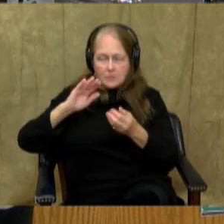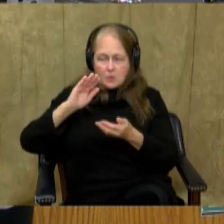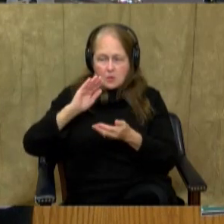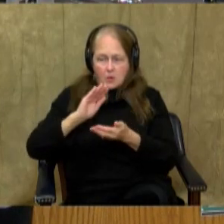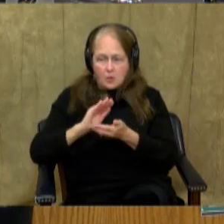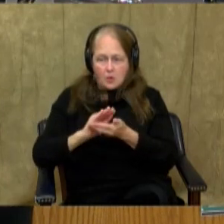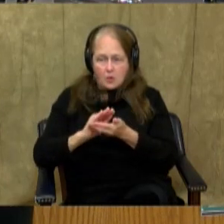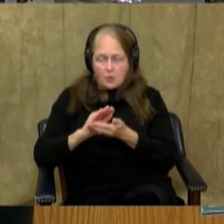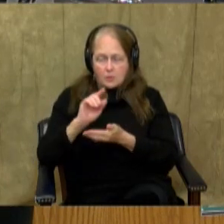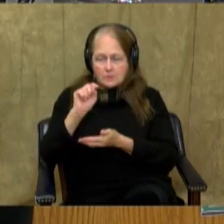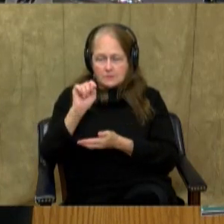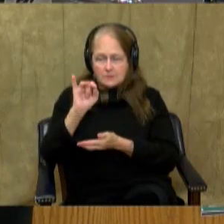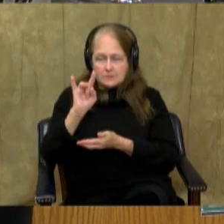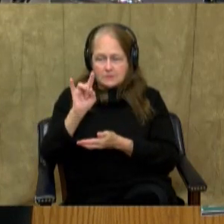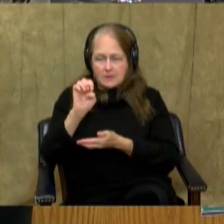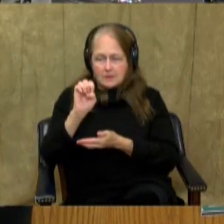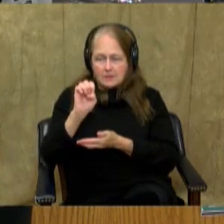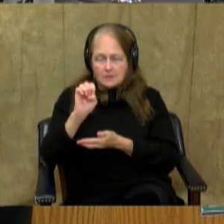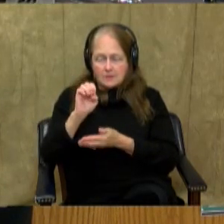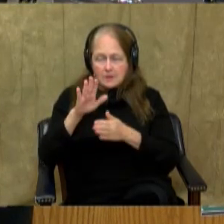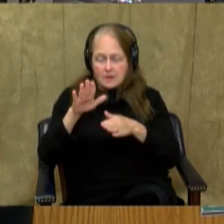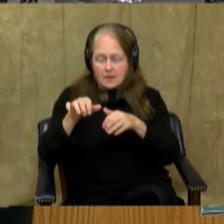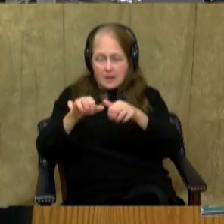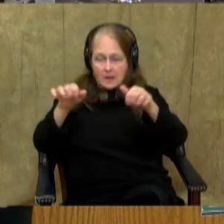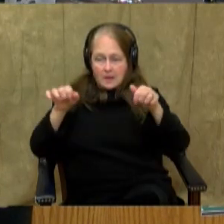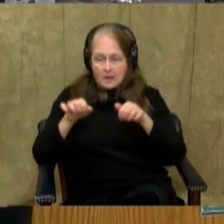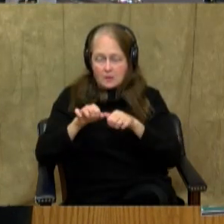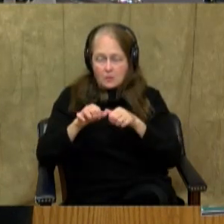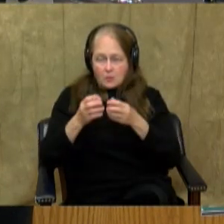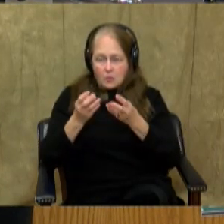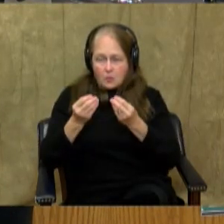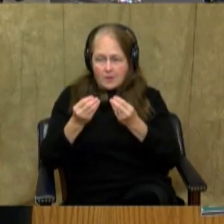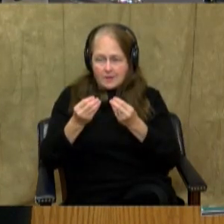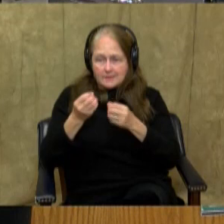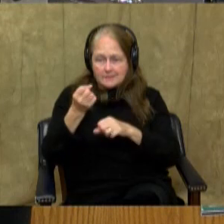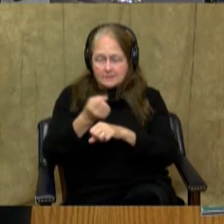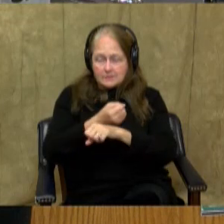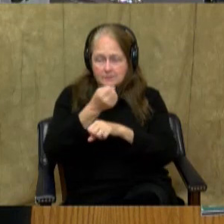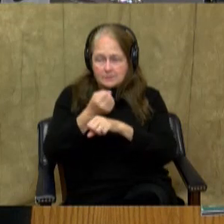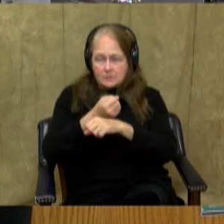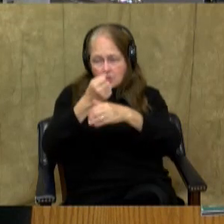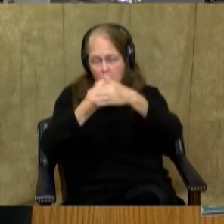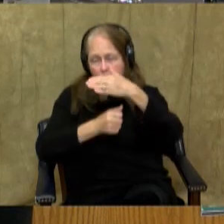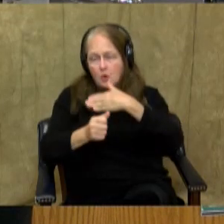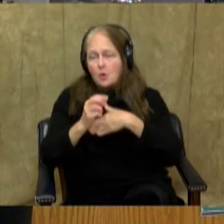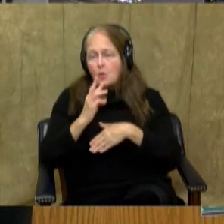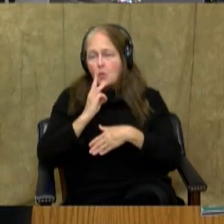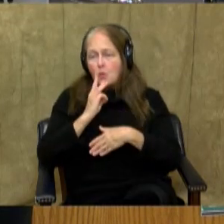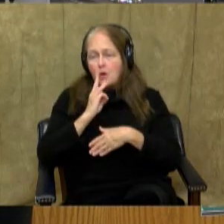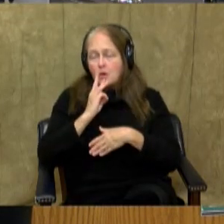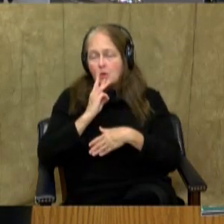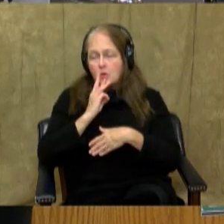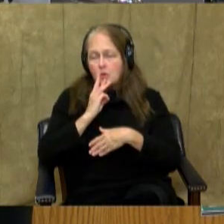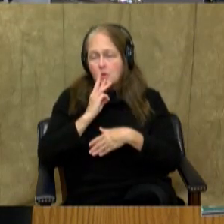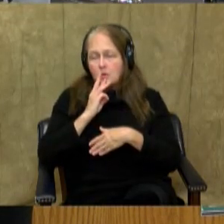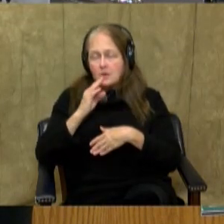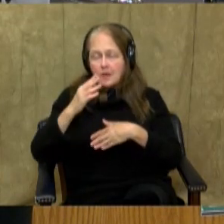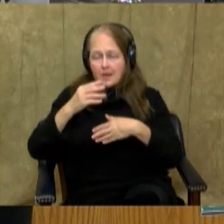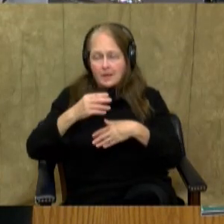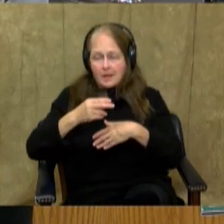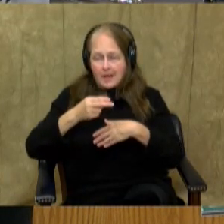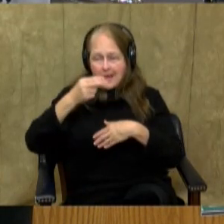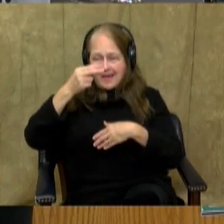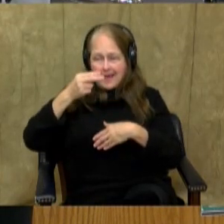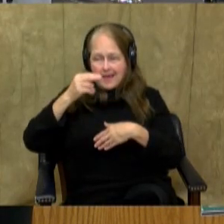tide. And that area of wet sand is underwater part of the time. When high tide comes